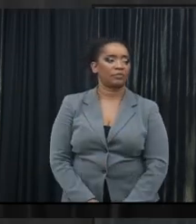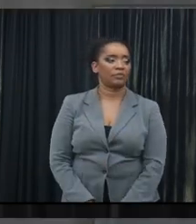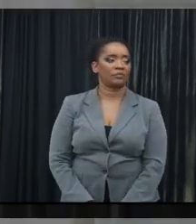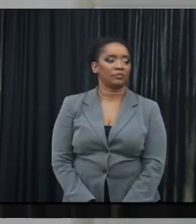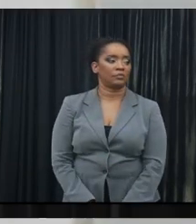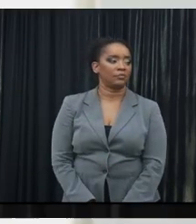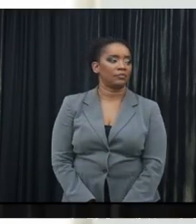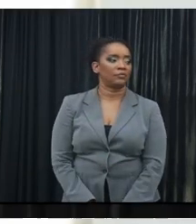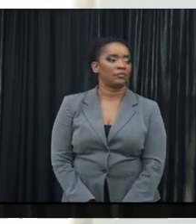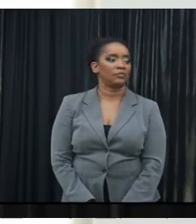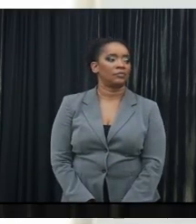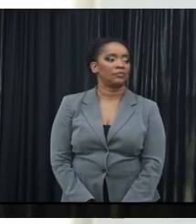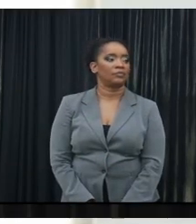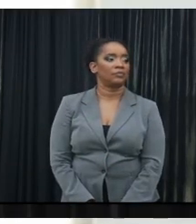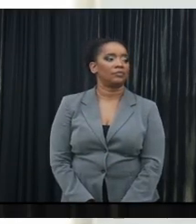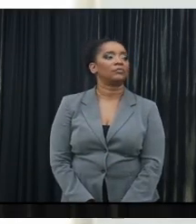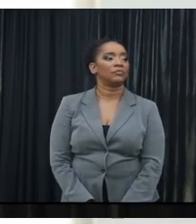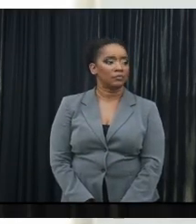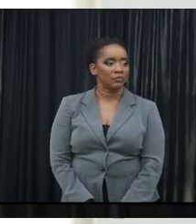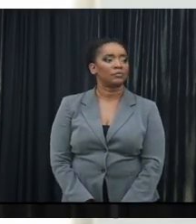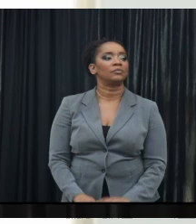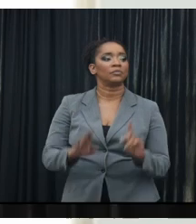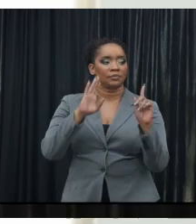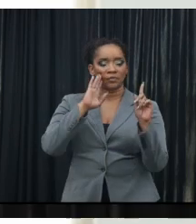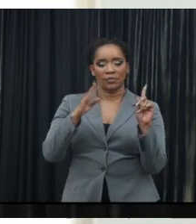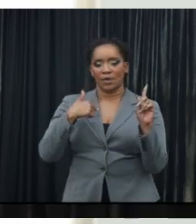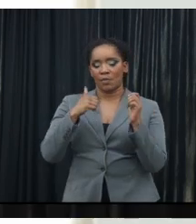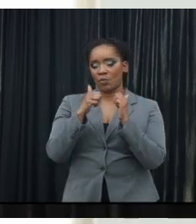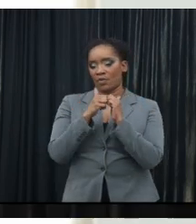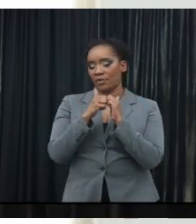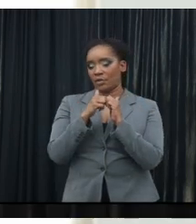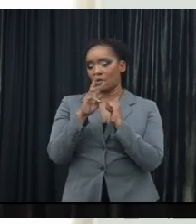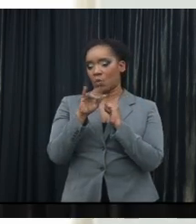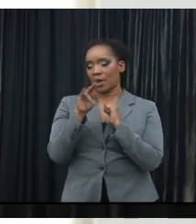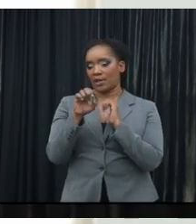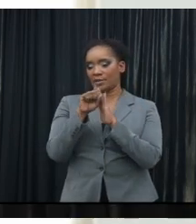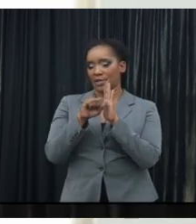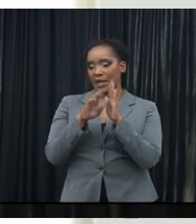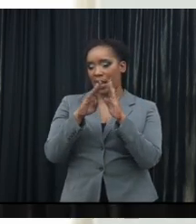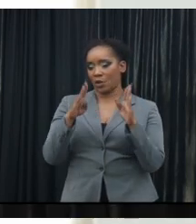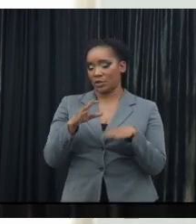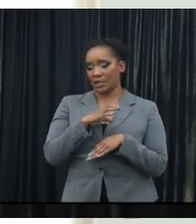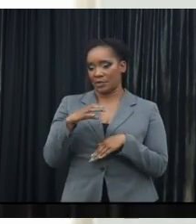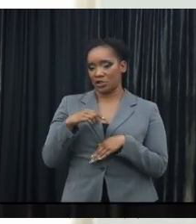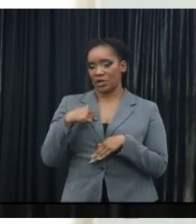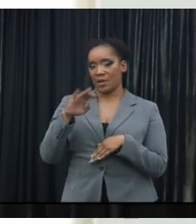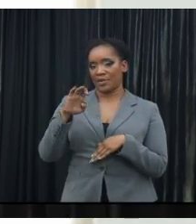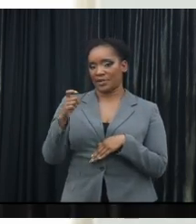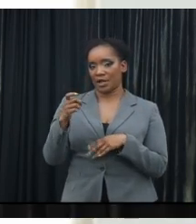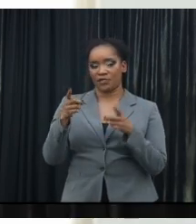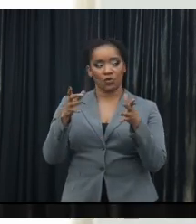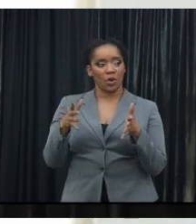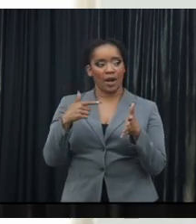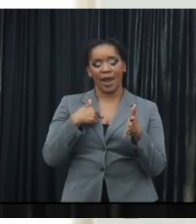Hi, Bethany Hedgepath with the Boyne City Housing Commission. I'm the executive director. I guess it doesn't really matter